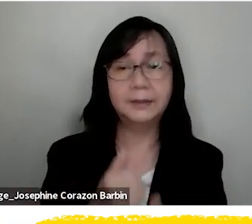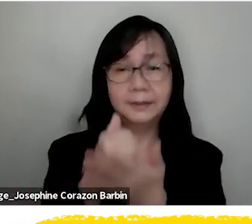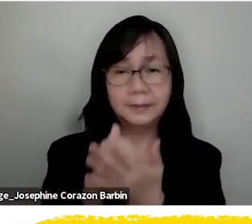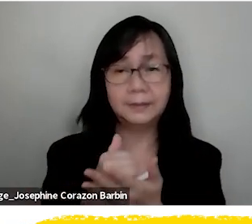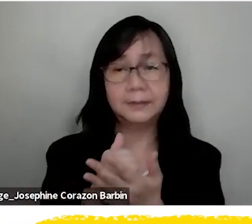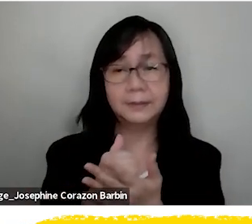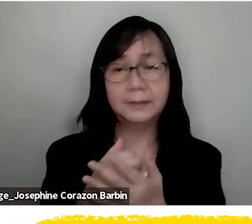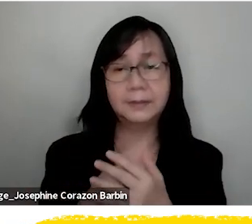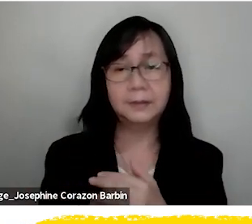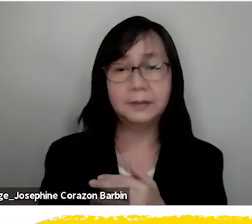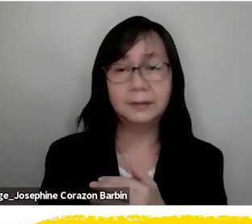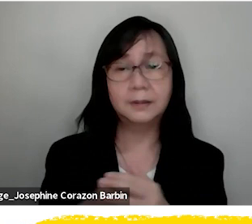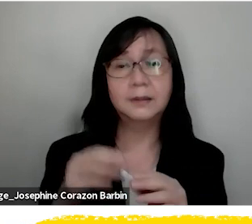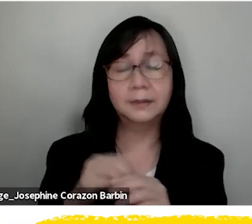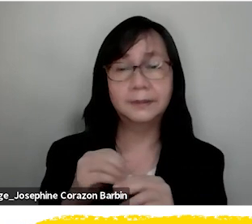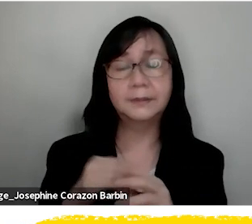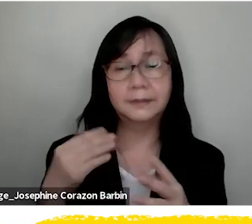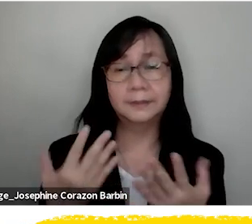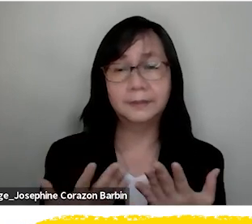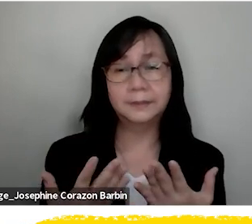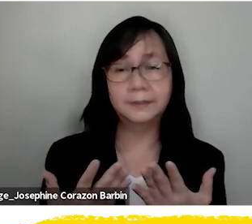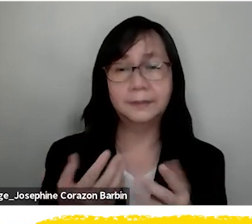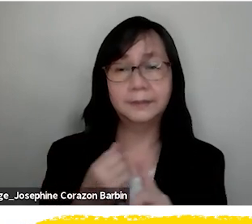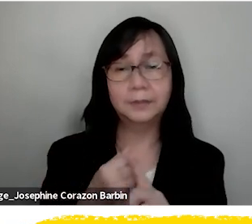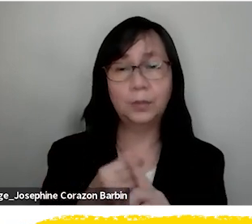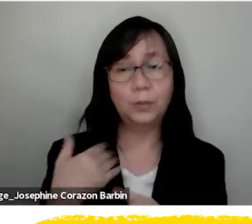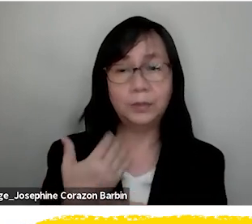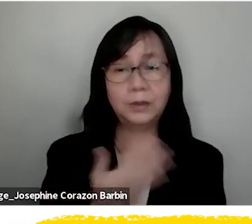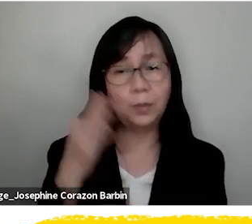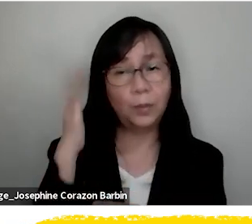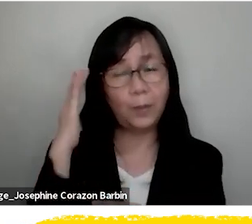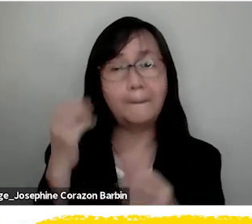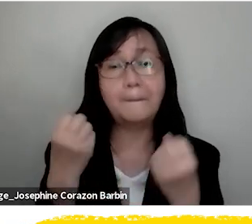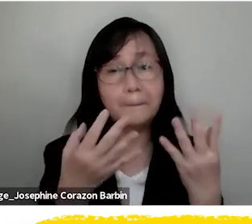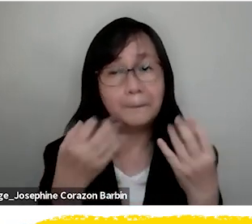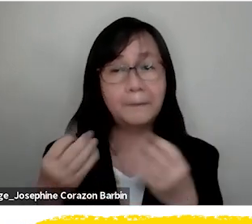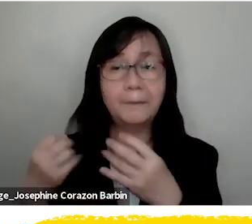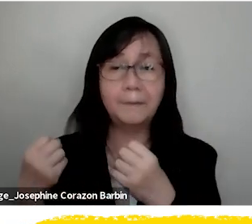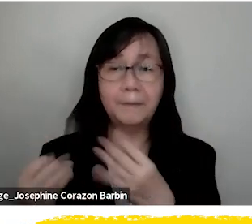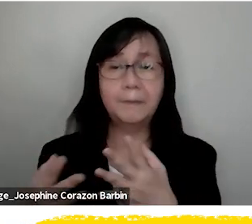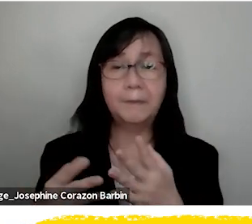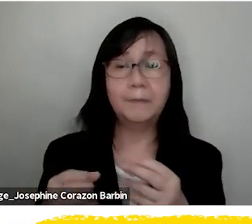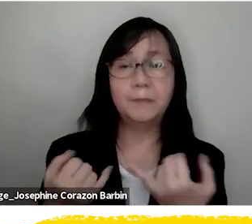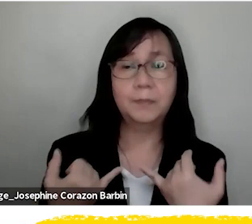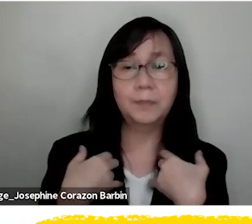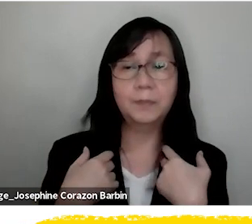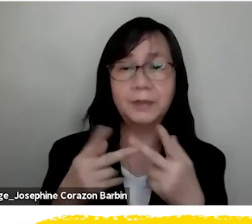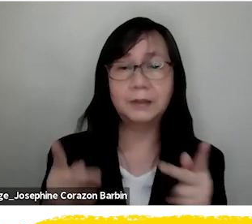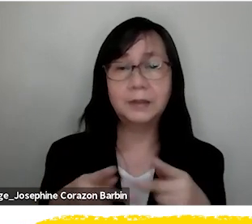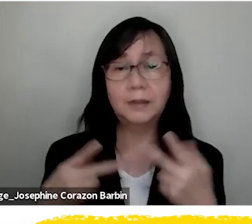not in the CRC itself. And we know that many states do challenge these